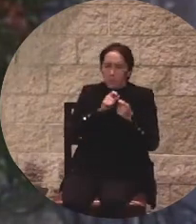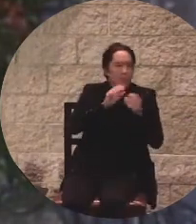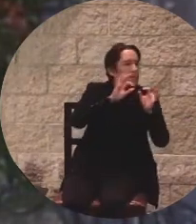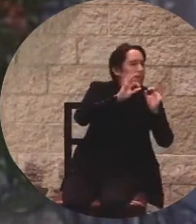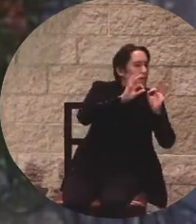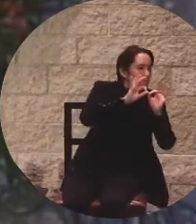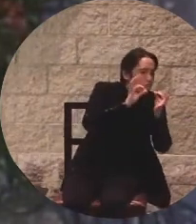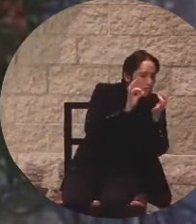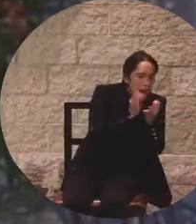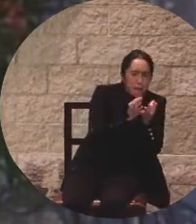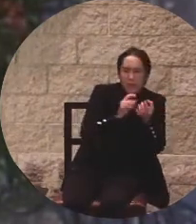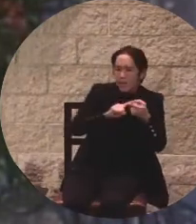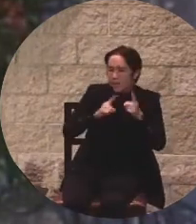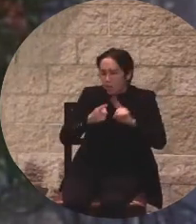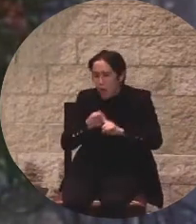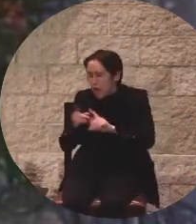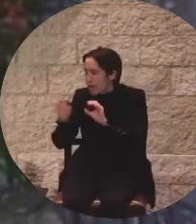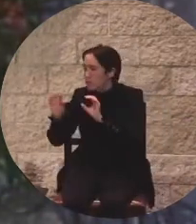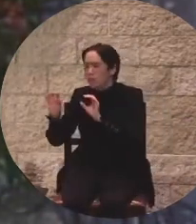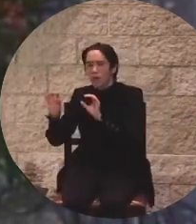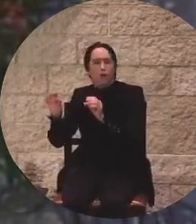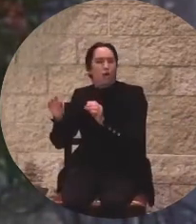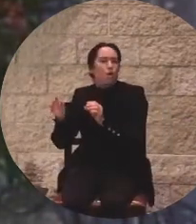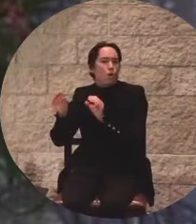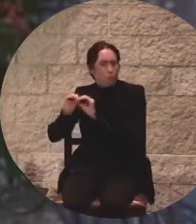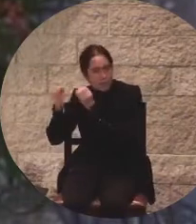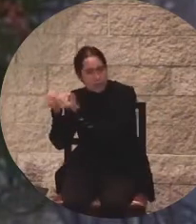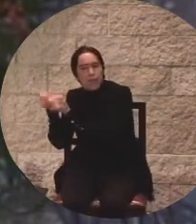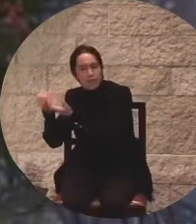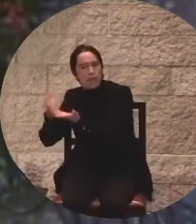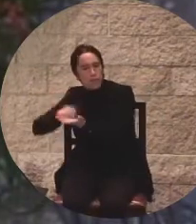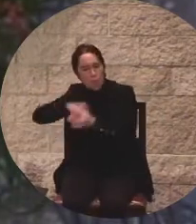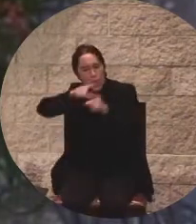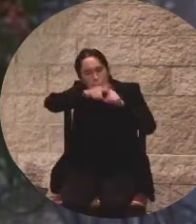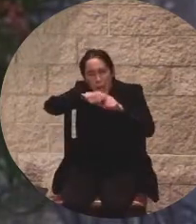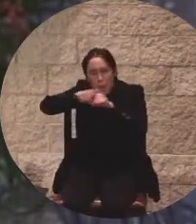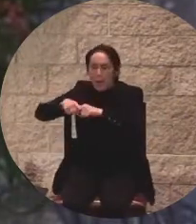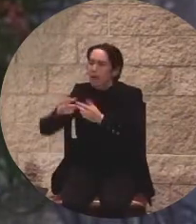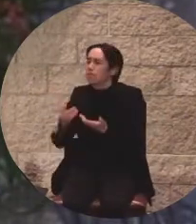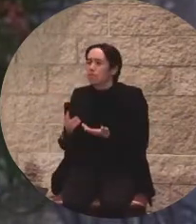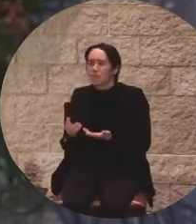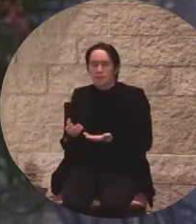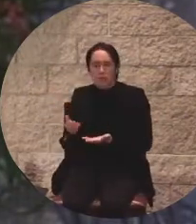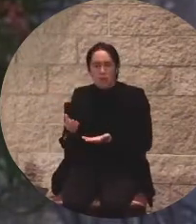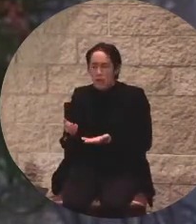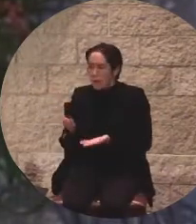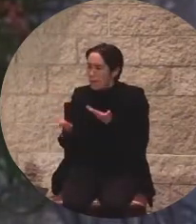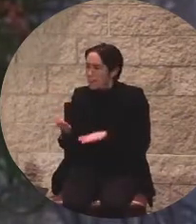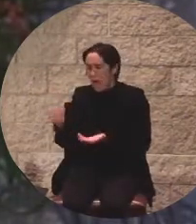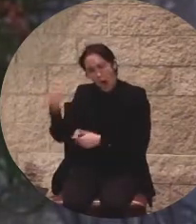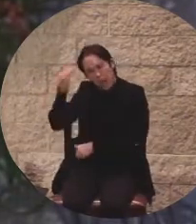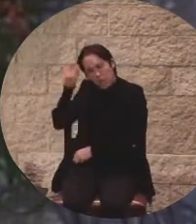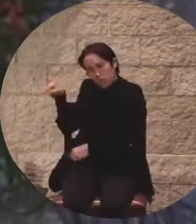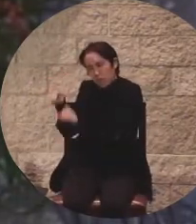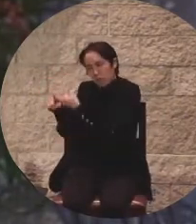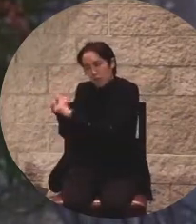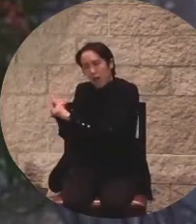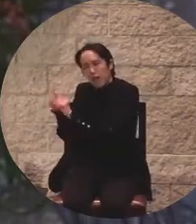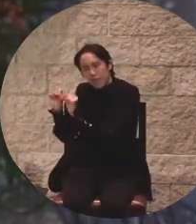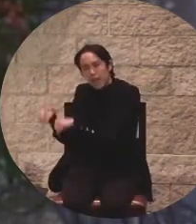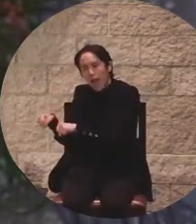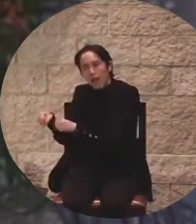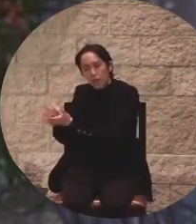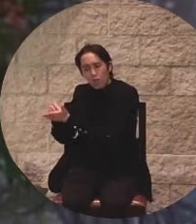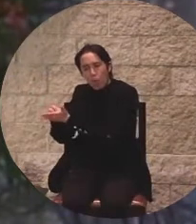well, perhaps, of prosperity. They can afford to loan us $20, or they have a bigger well of spiritual connection,